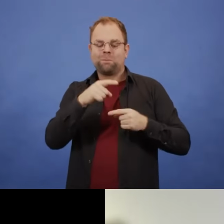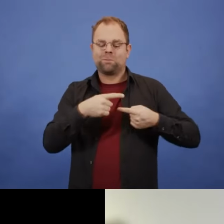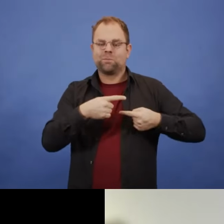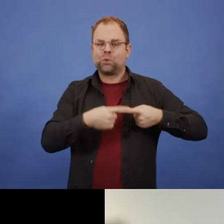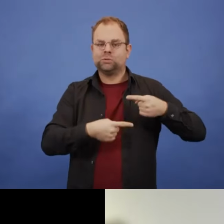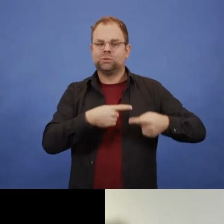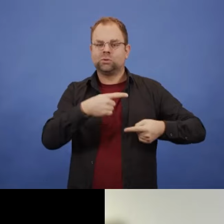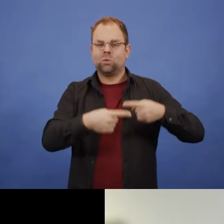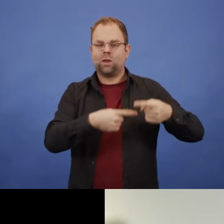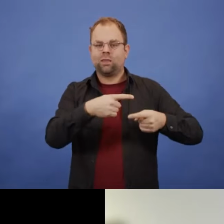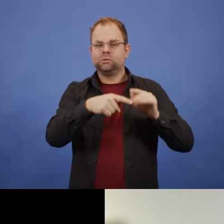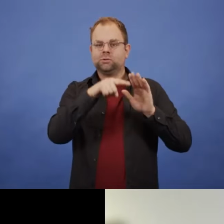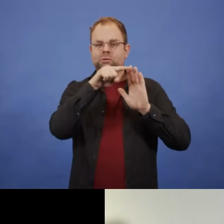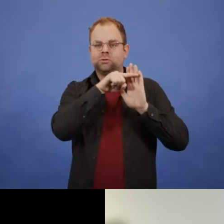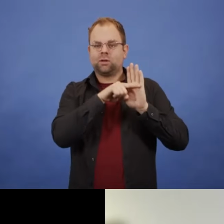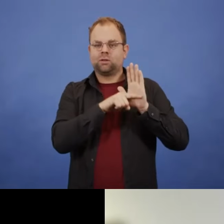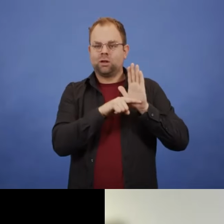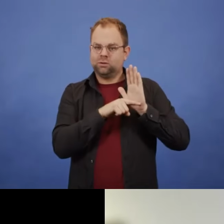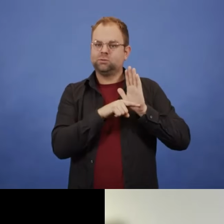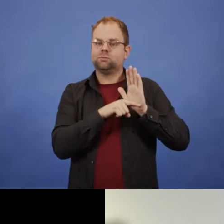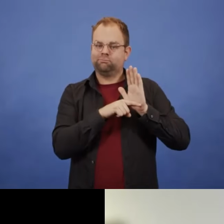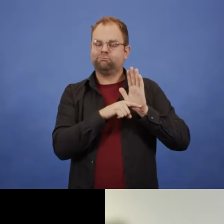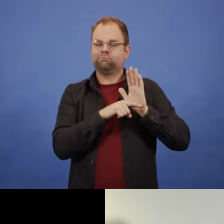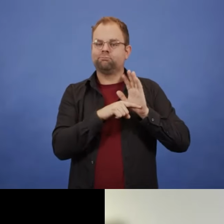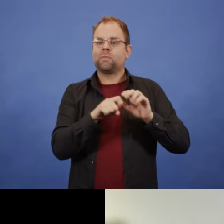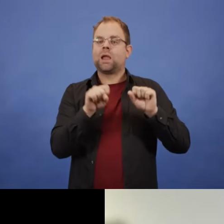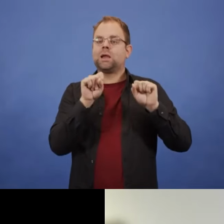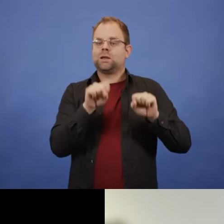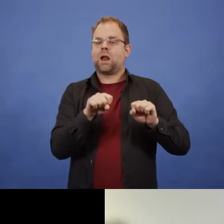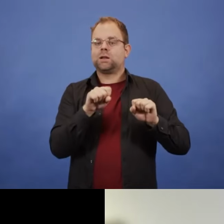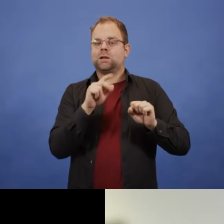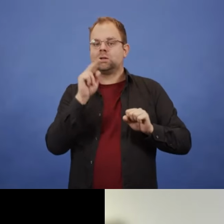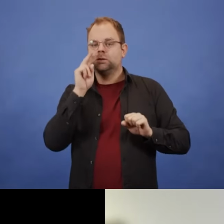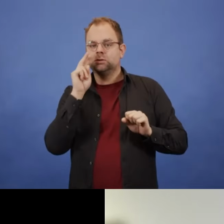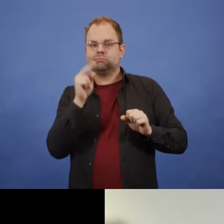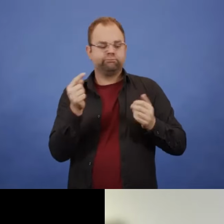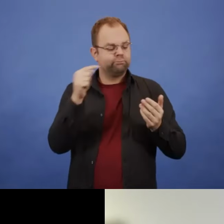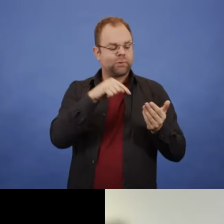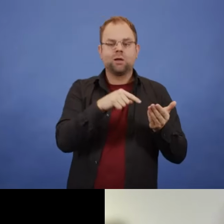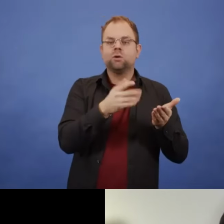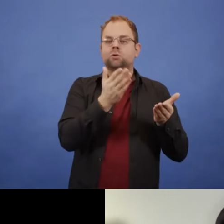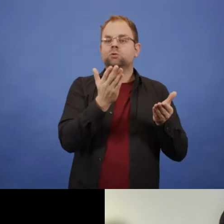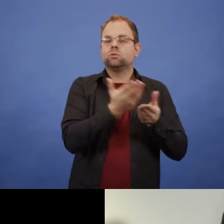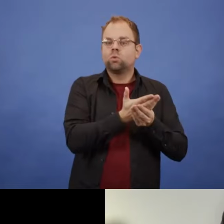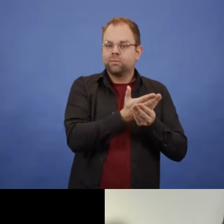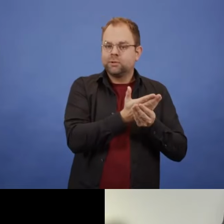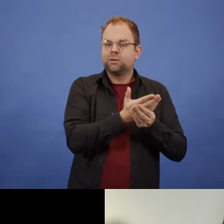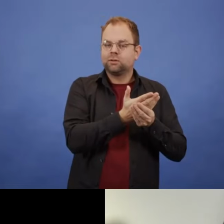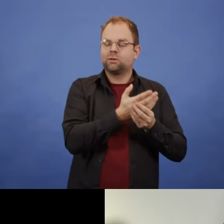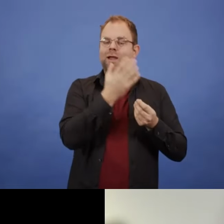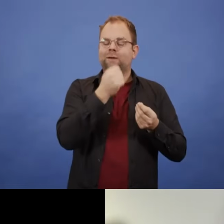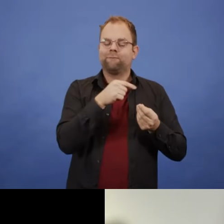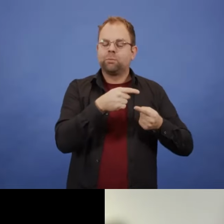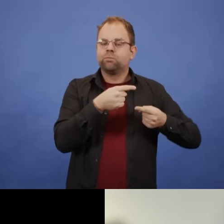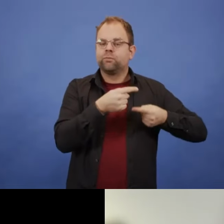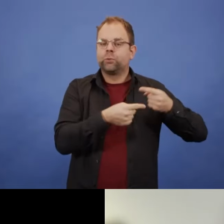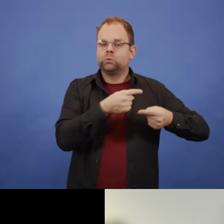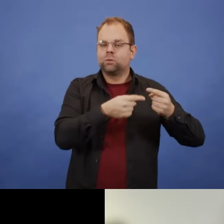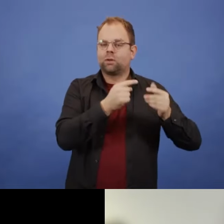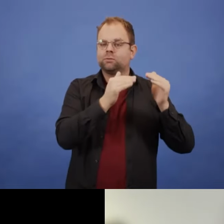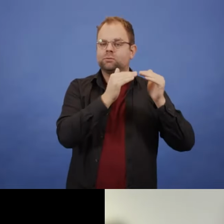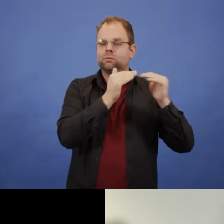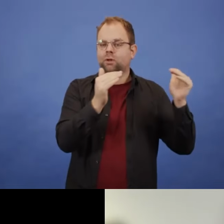that accelerated procedures can be used in order to protect individuals when we consider